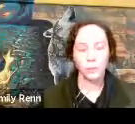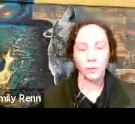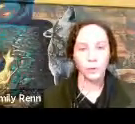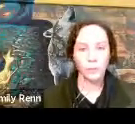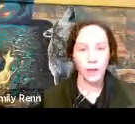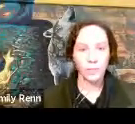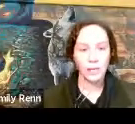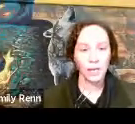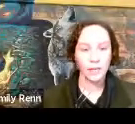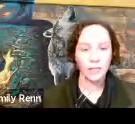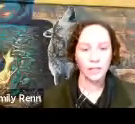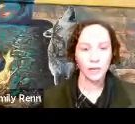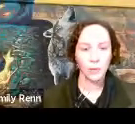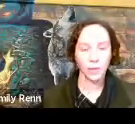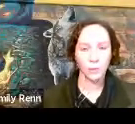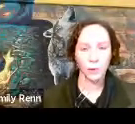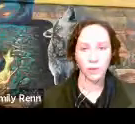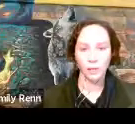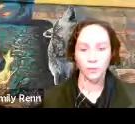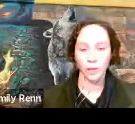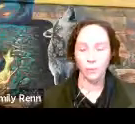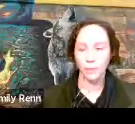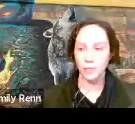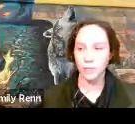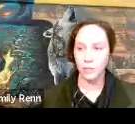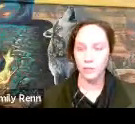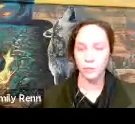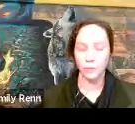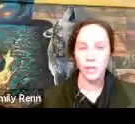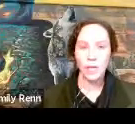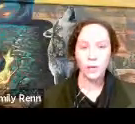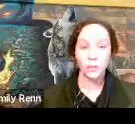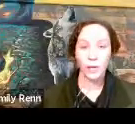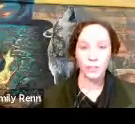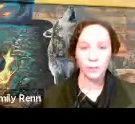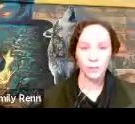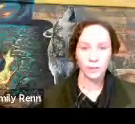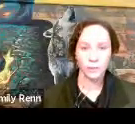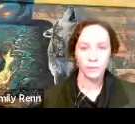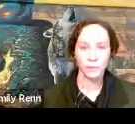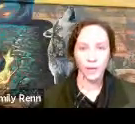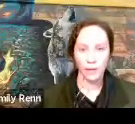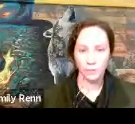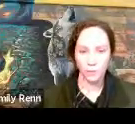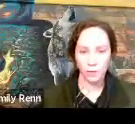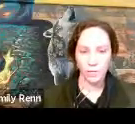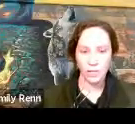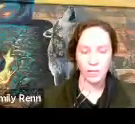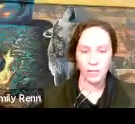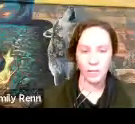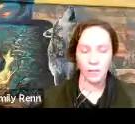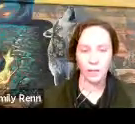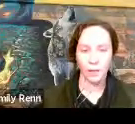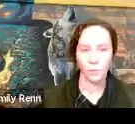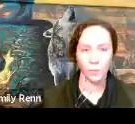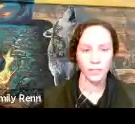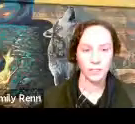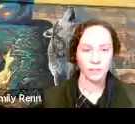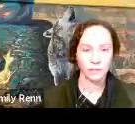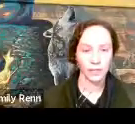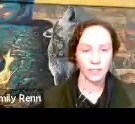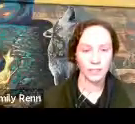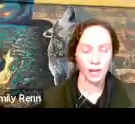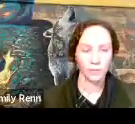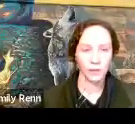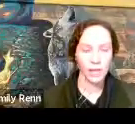of suitable wolf habitat up along the Mogollon Rim to cross north of I-40